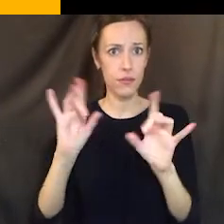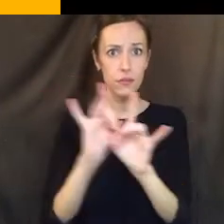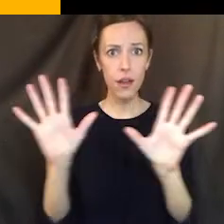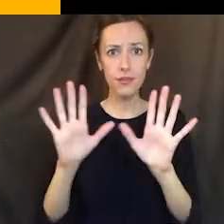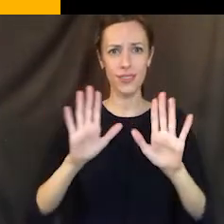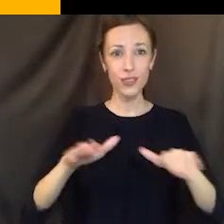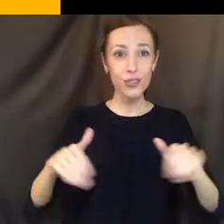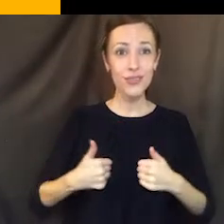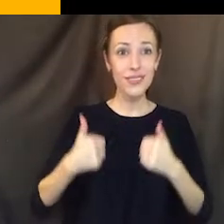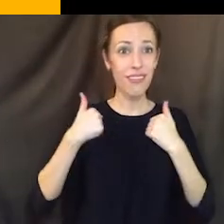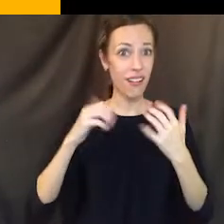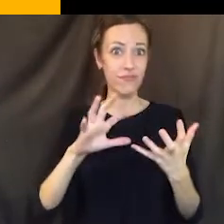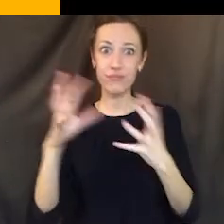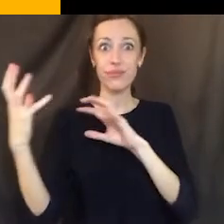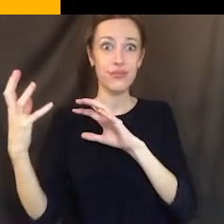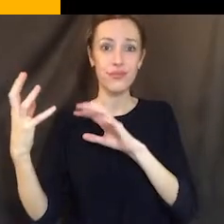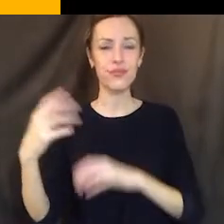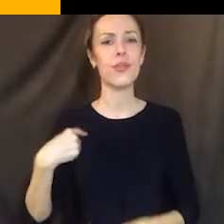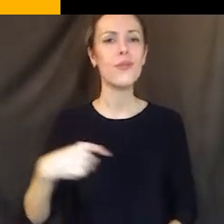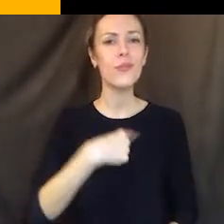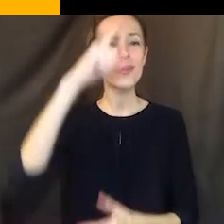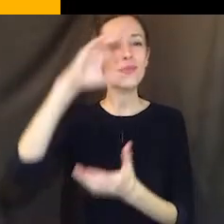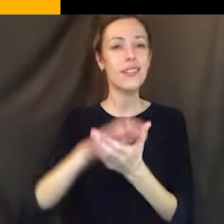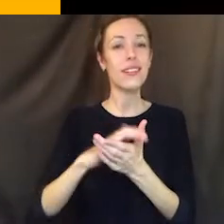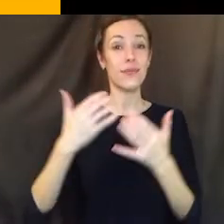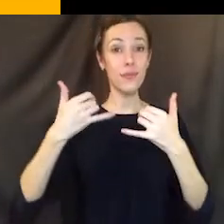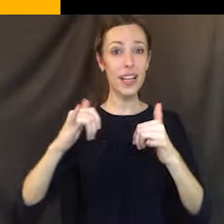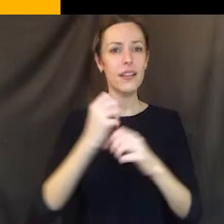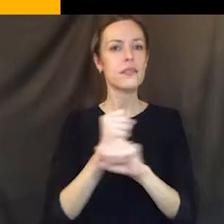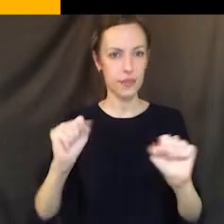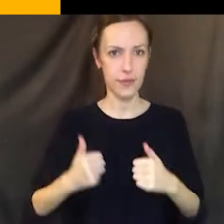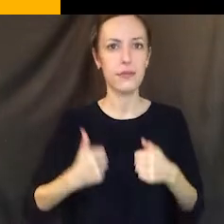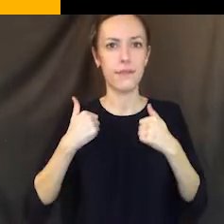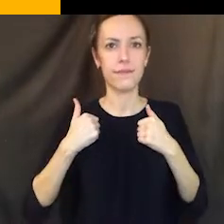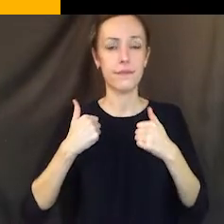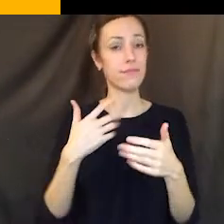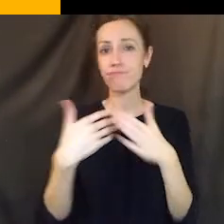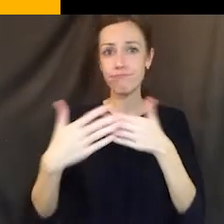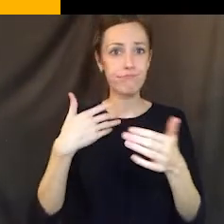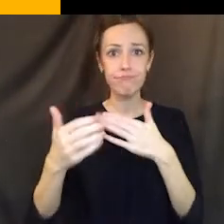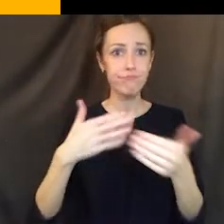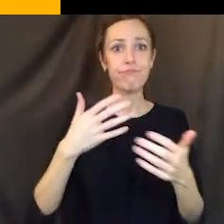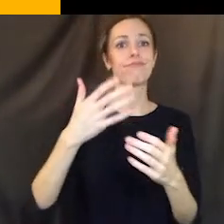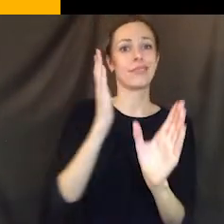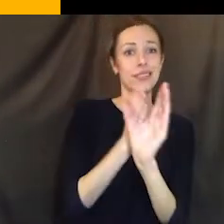providing psychosocial support for children or reducing gender-based violence for girls.